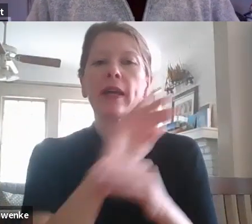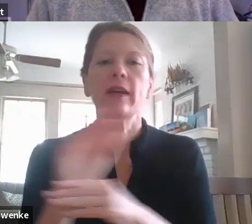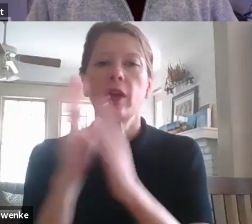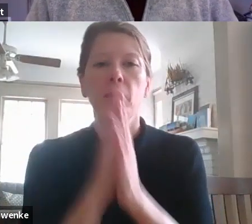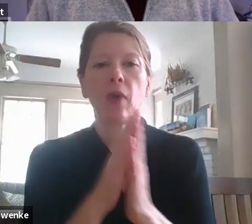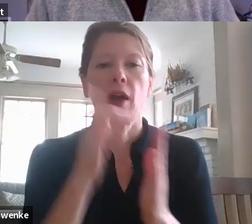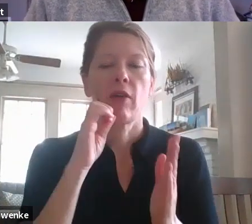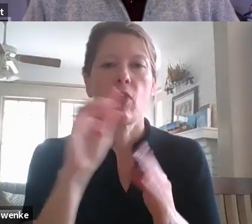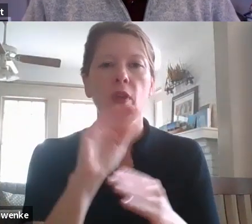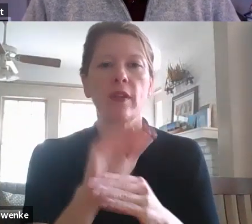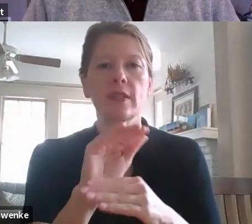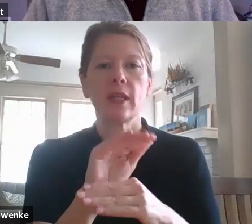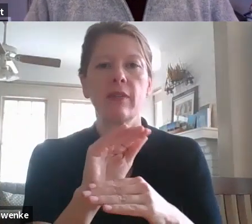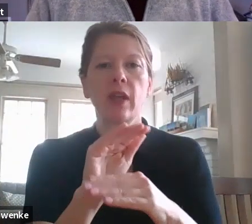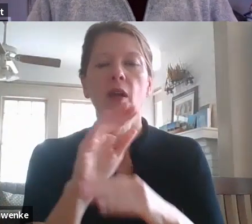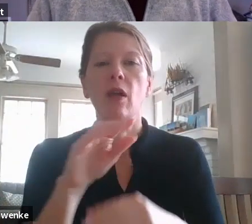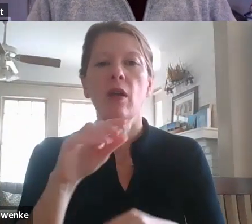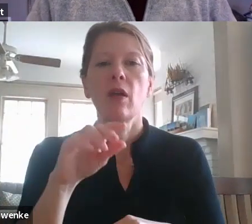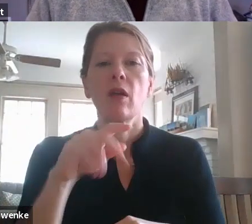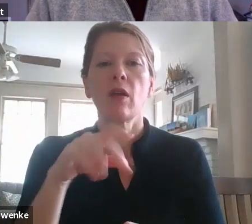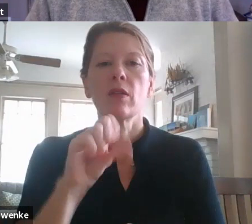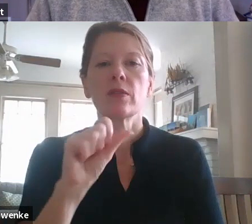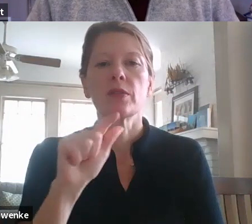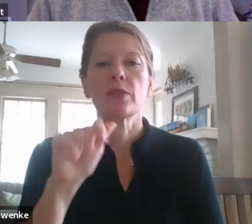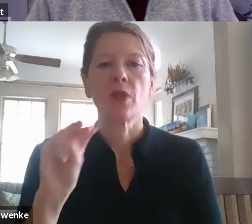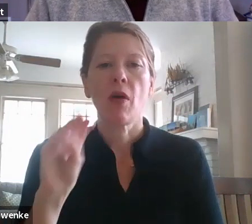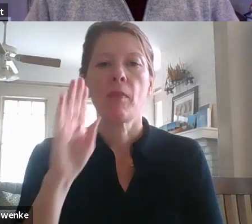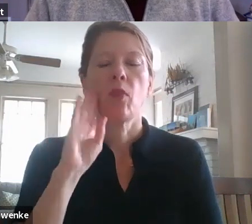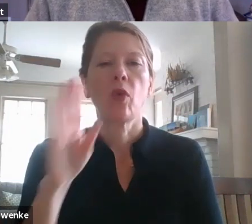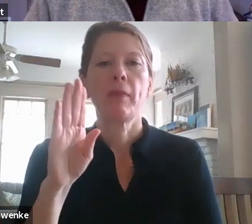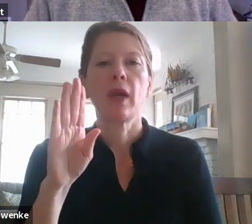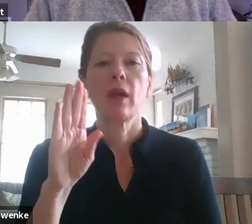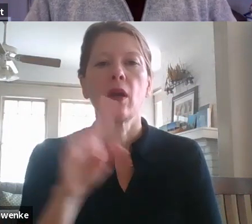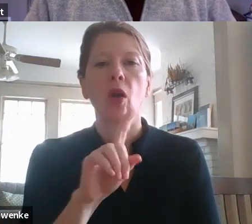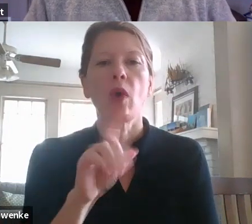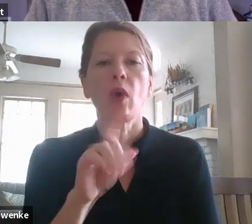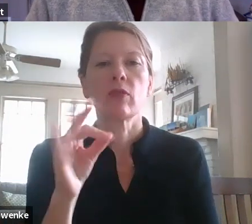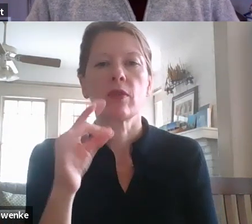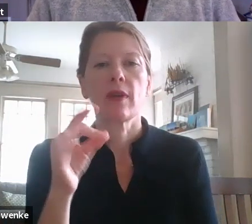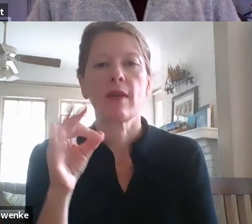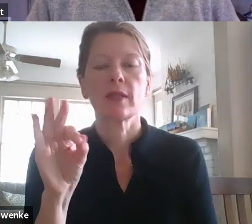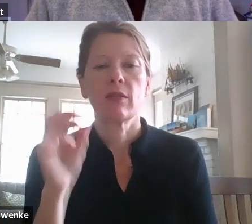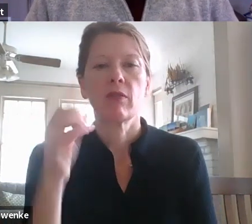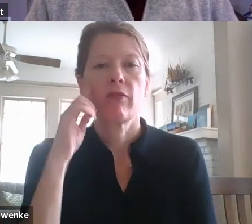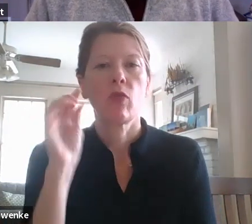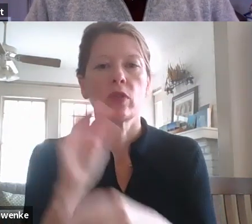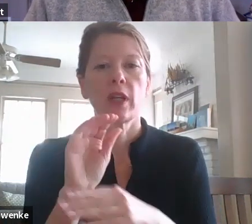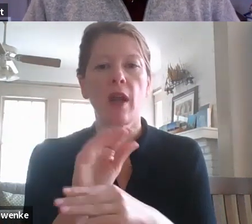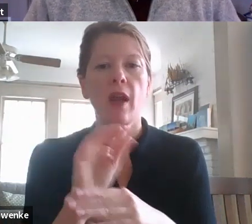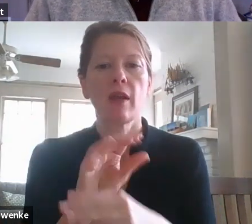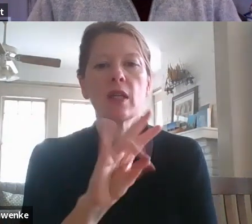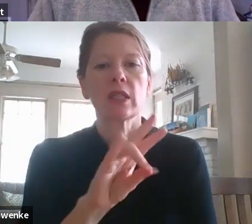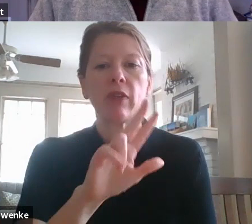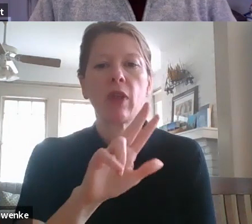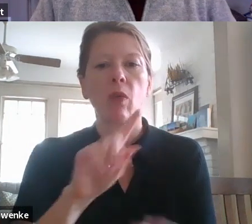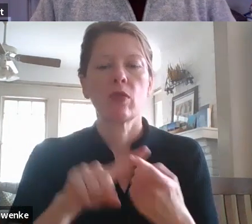for tonight. Our psalm tonight is going to be Psalm 119, verses 73